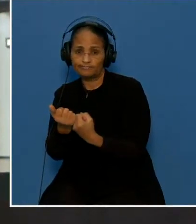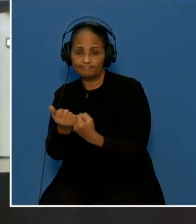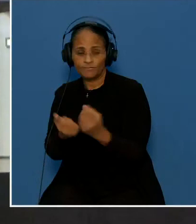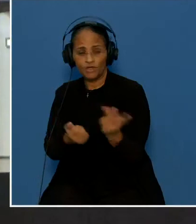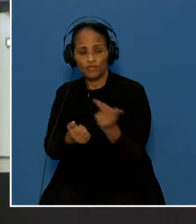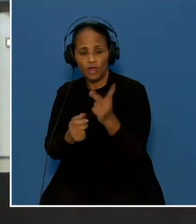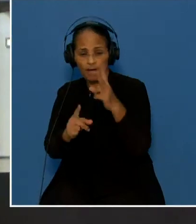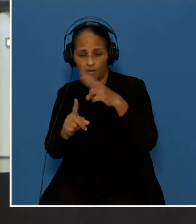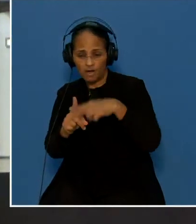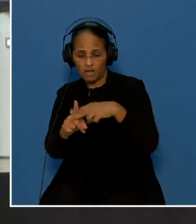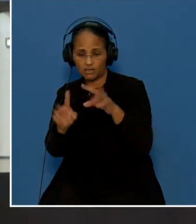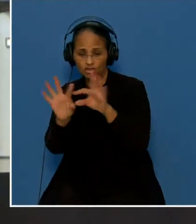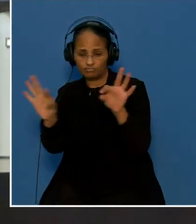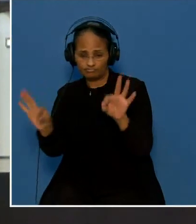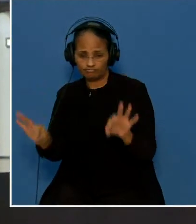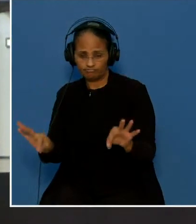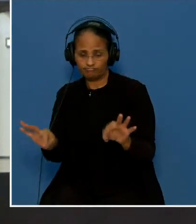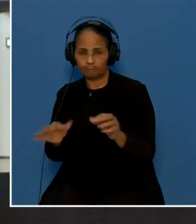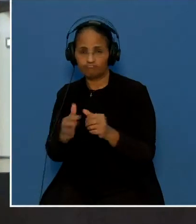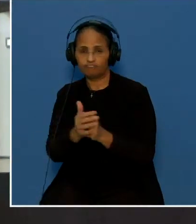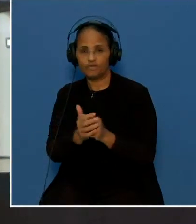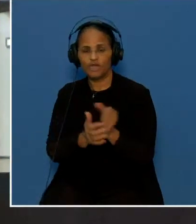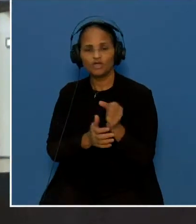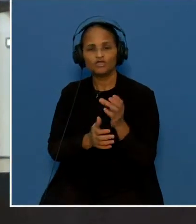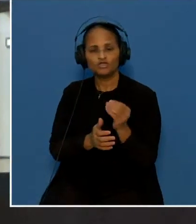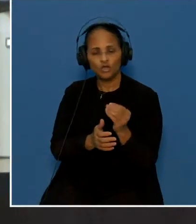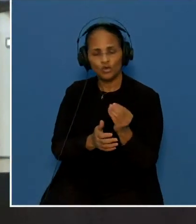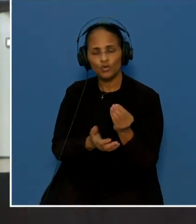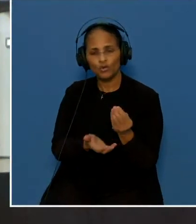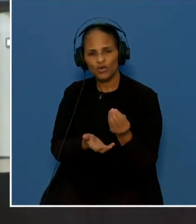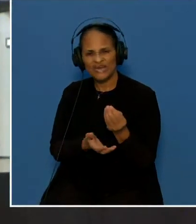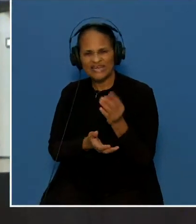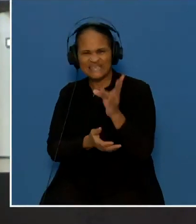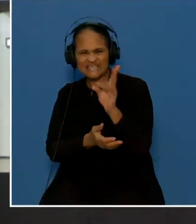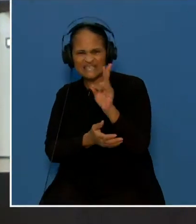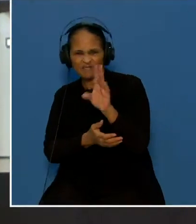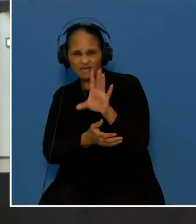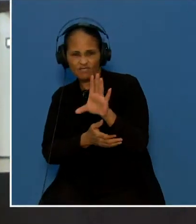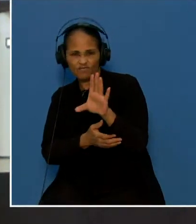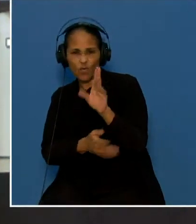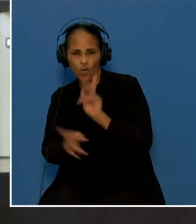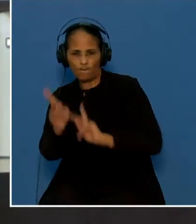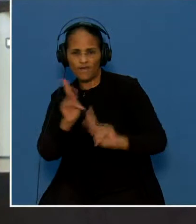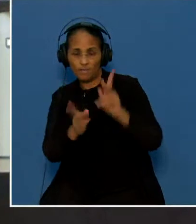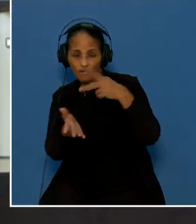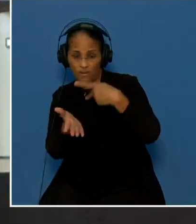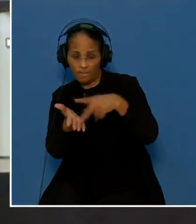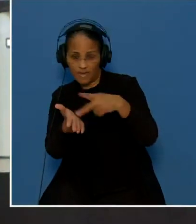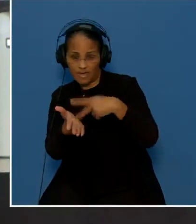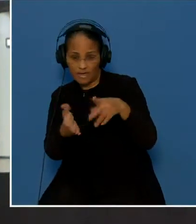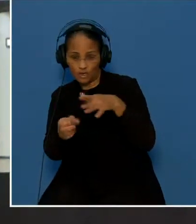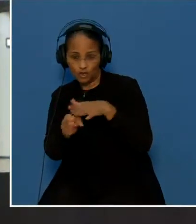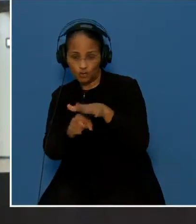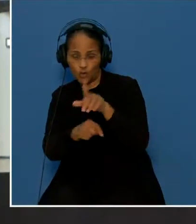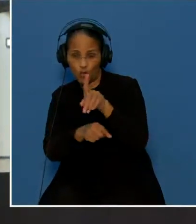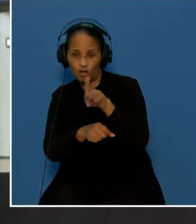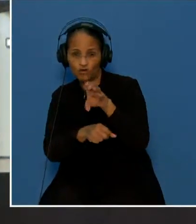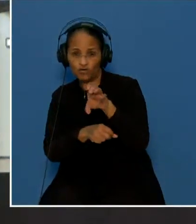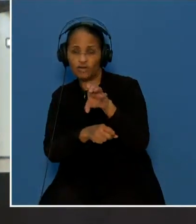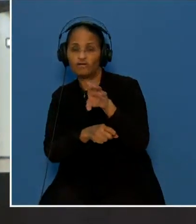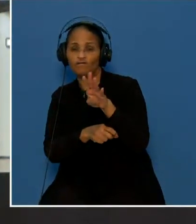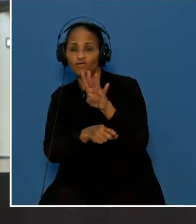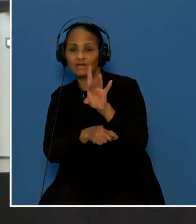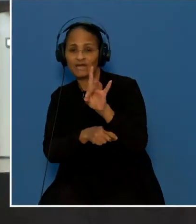their application. So far, 74 people have been paid a total of